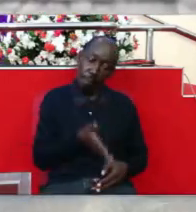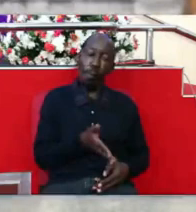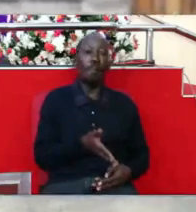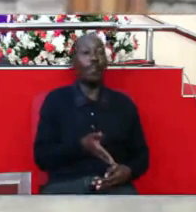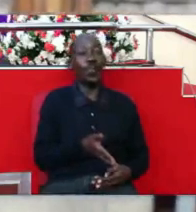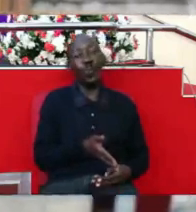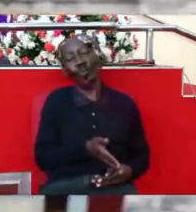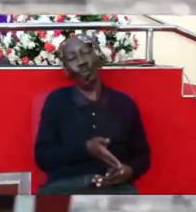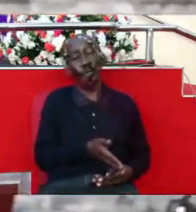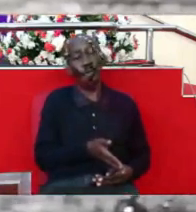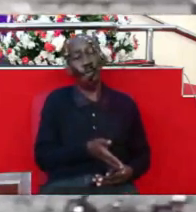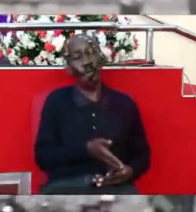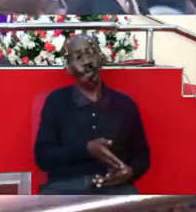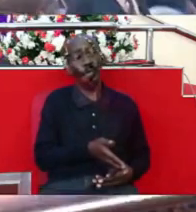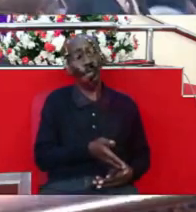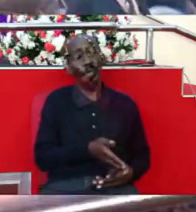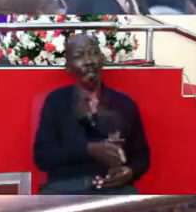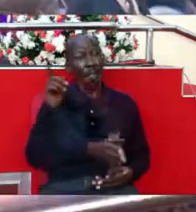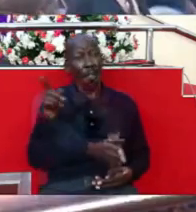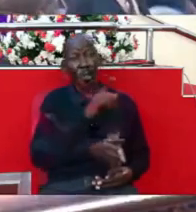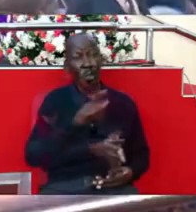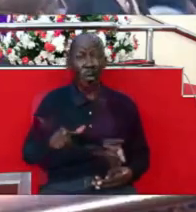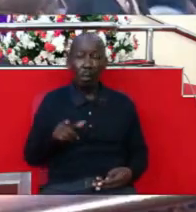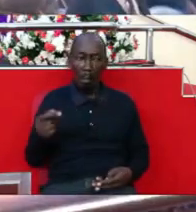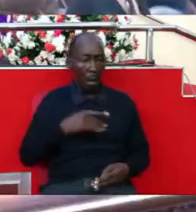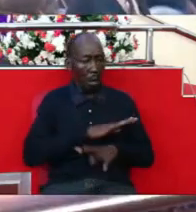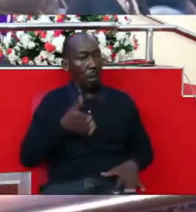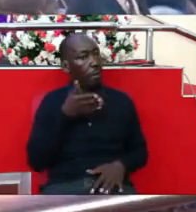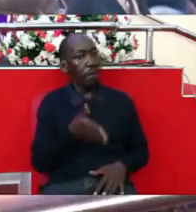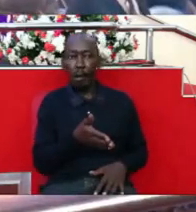here. And he said, but land here